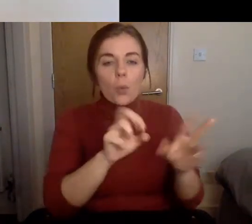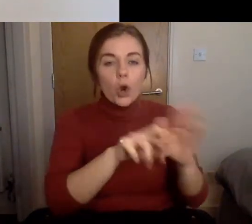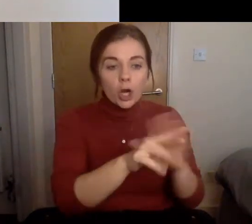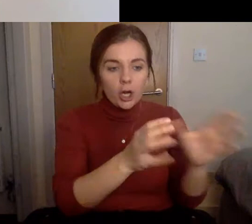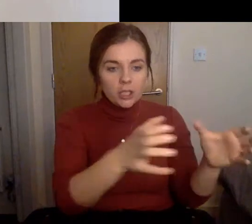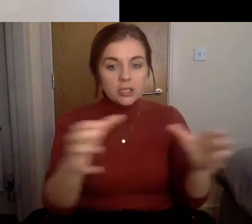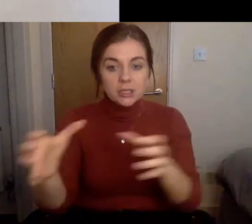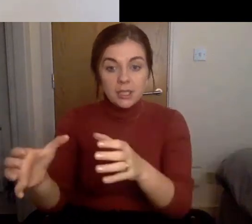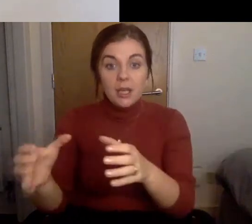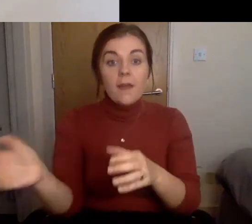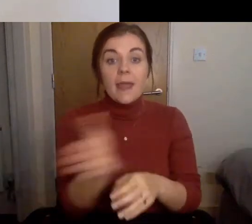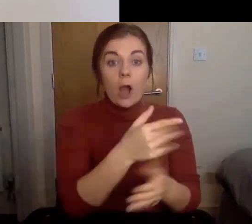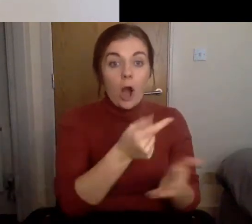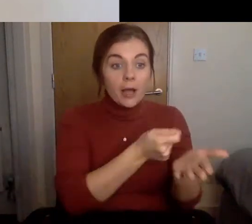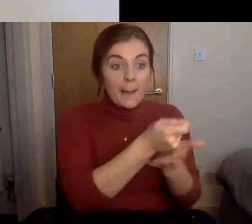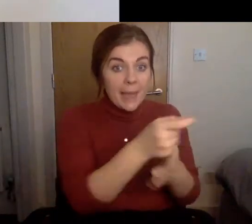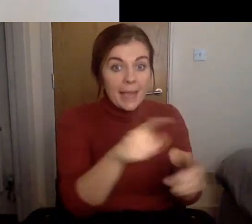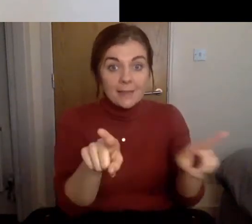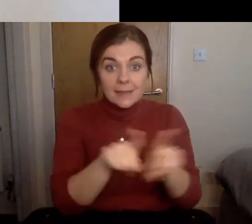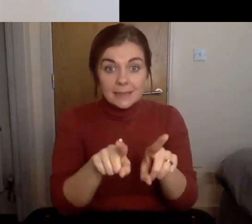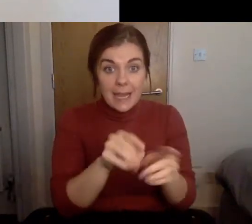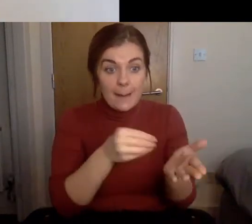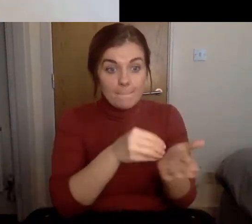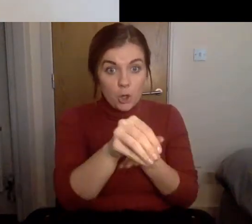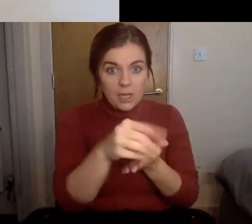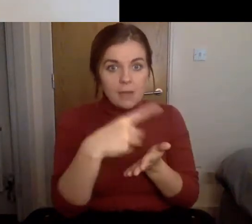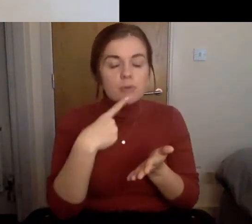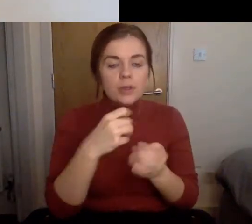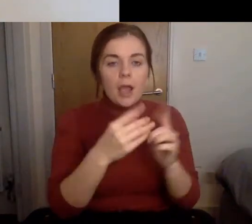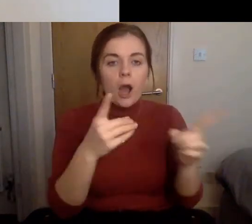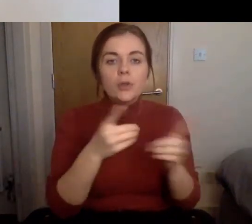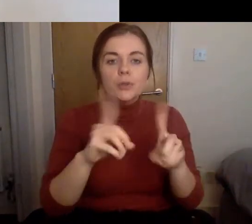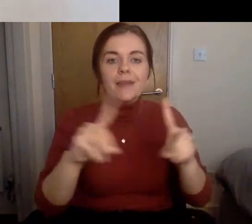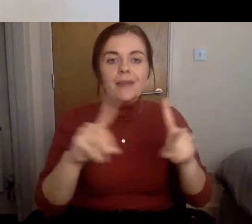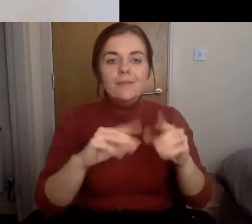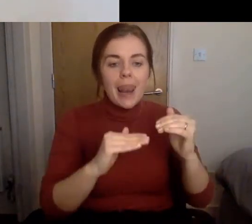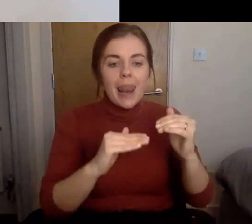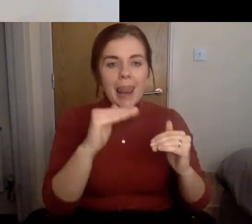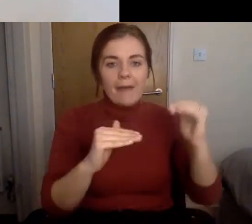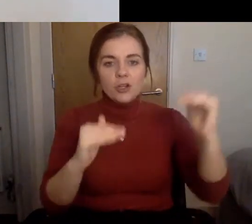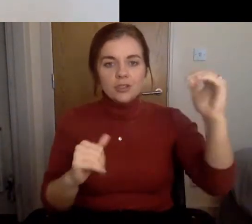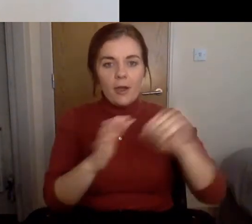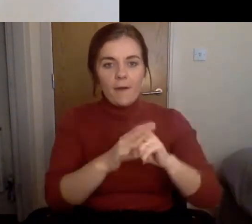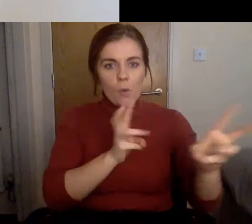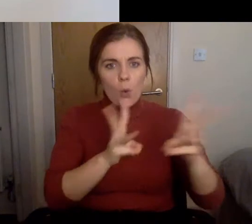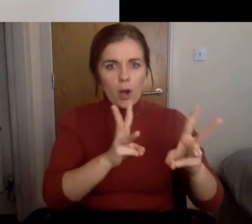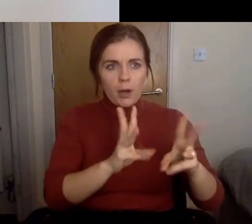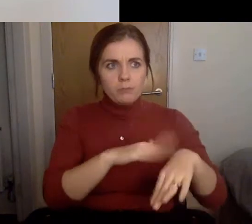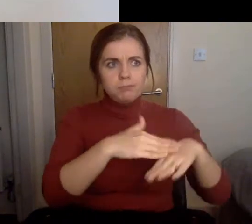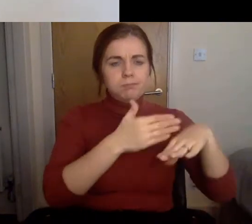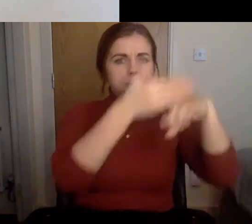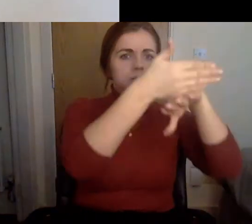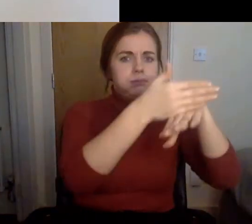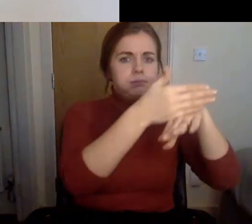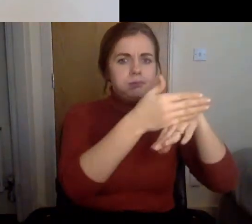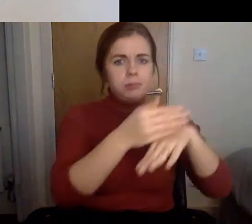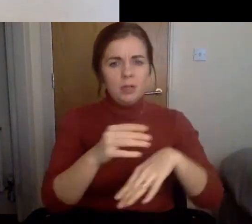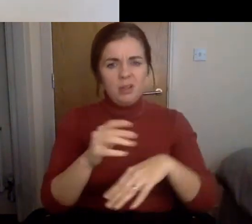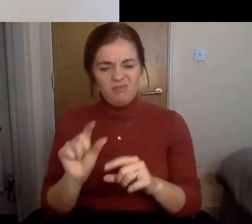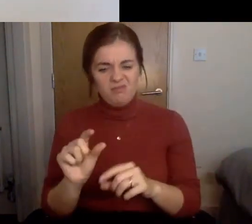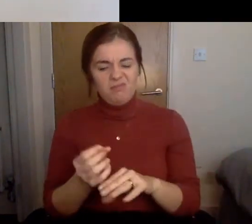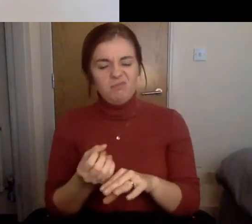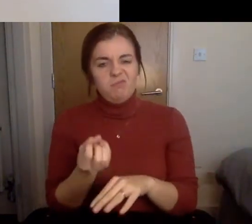same amount, even though they all do different levels of work. And my boys got really into this lesson. And was this just? Was